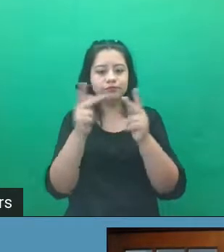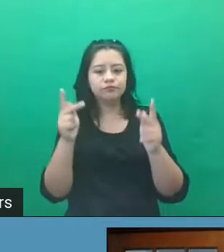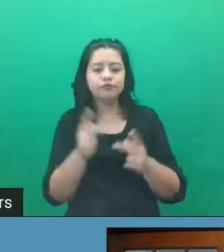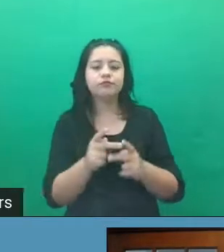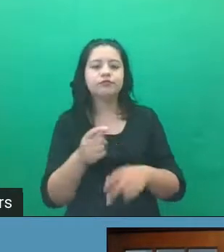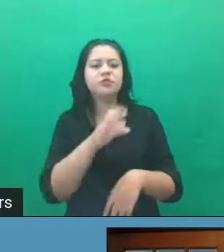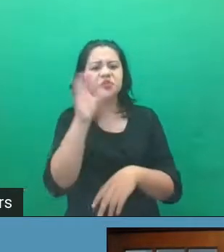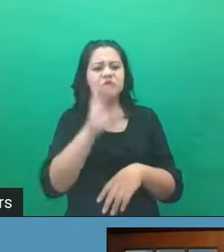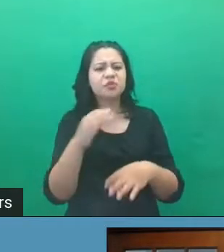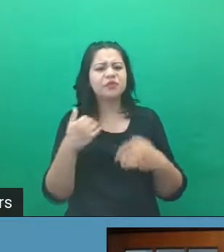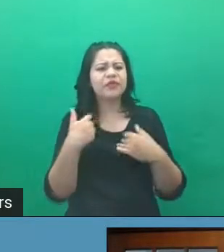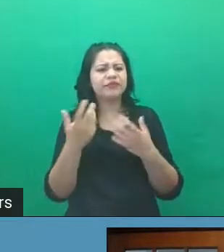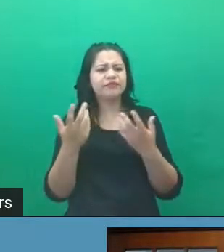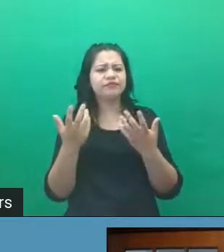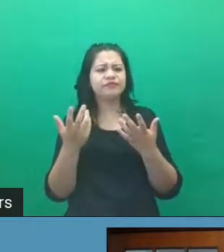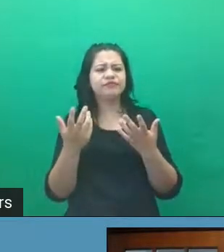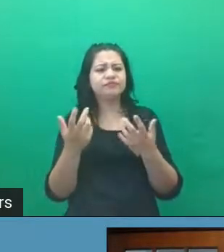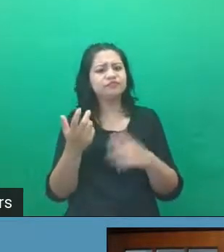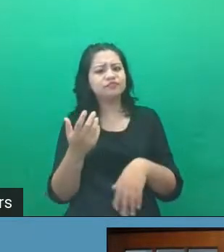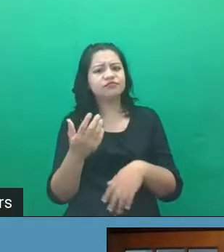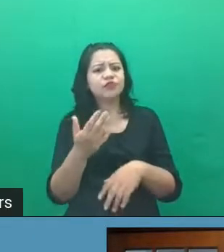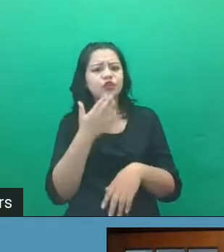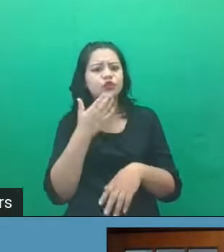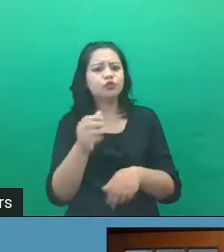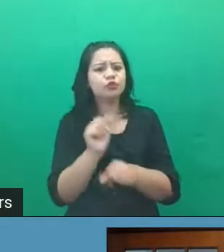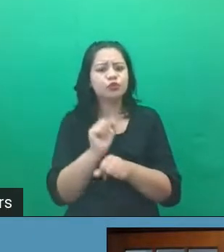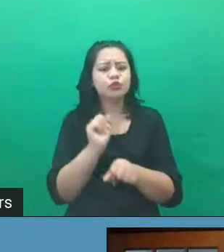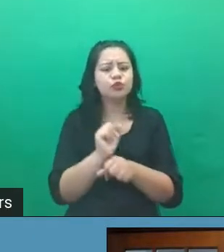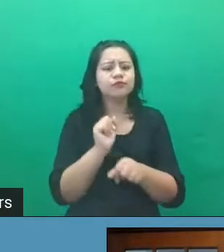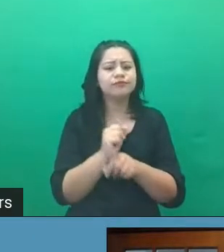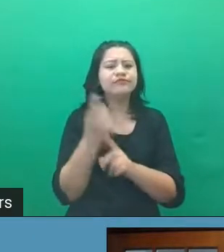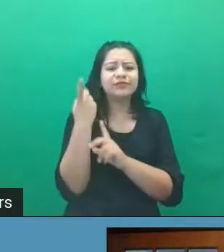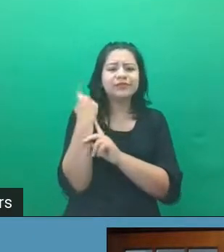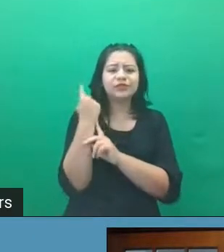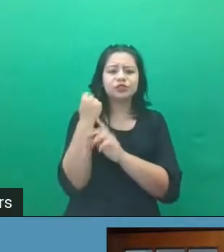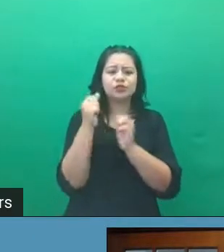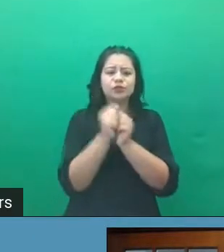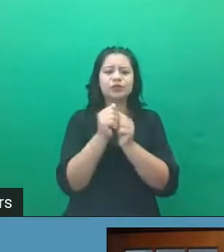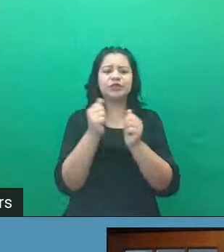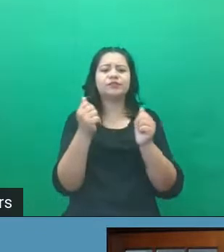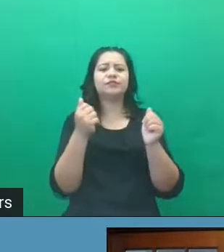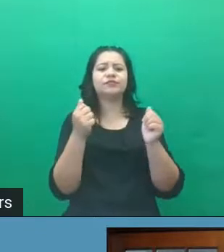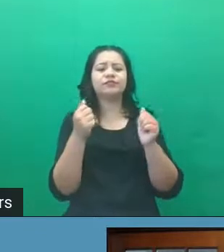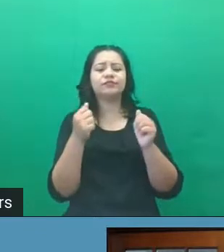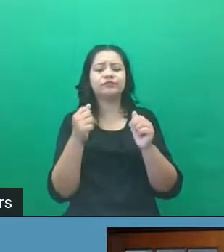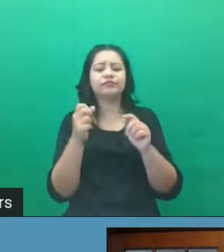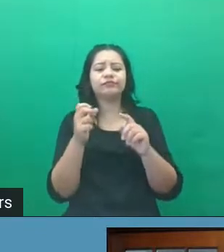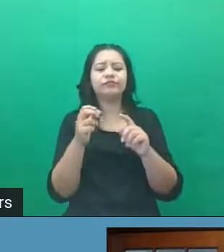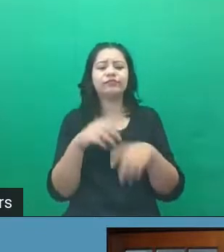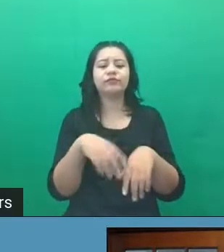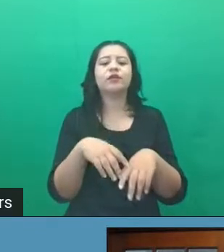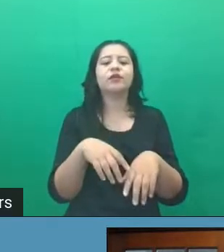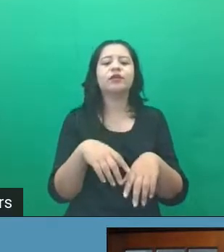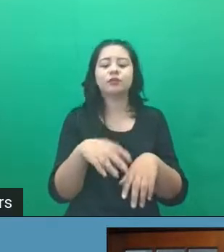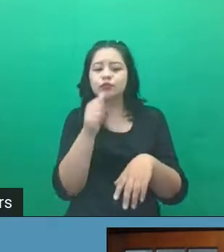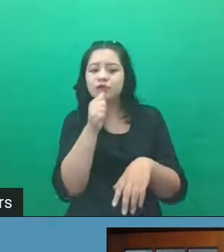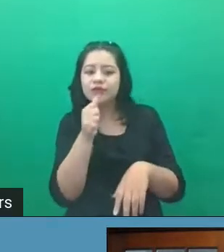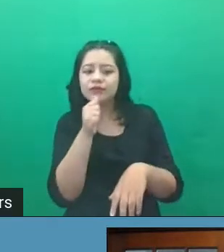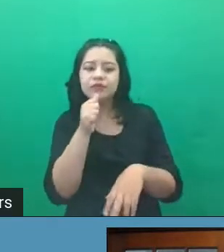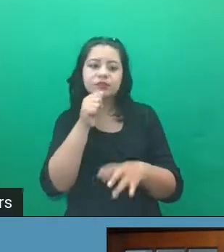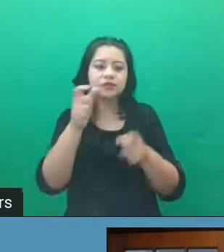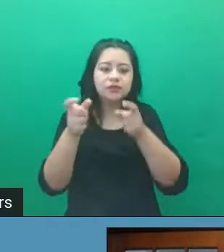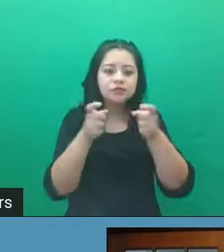think Zoom has done quite a bit of work over the past year on increasing security and the controls.